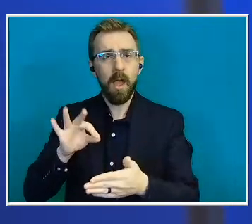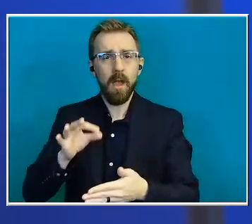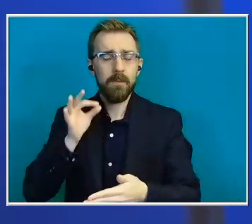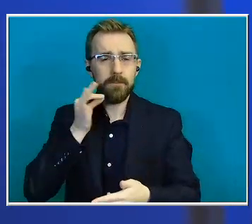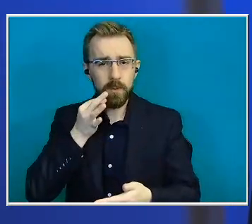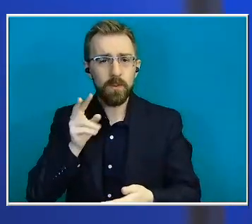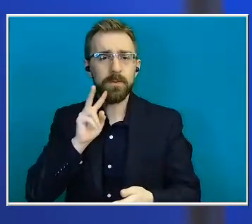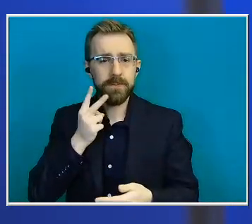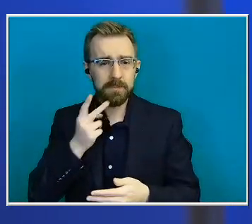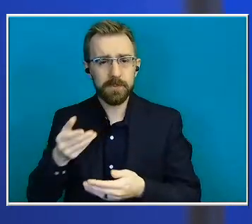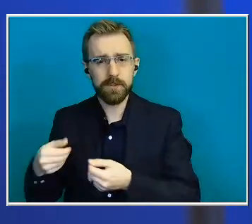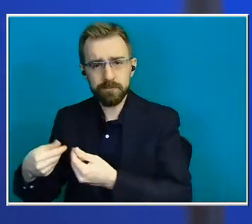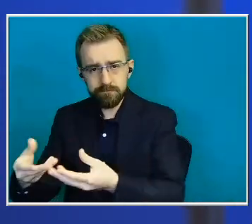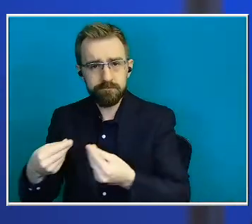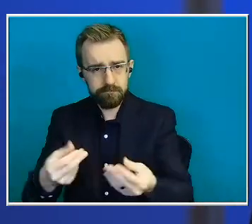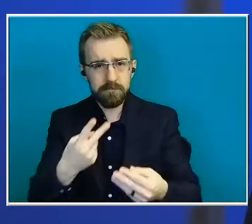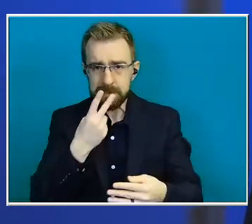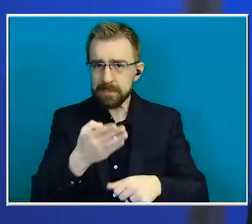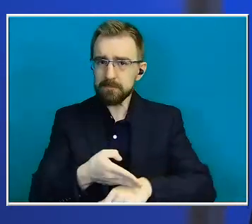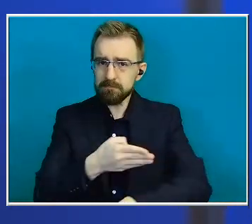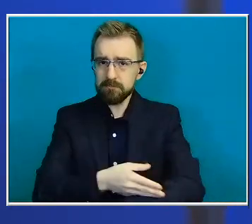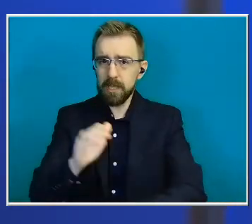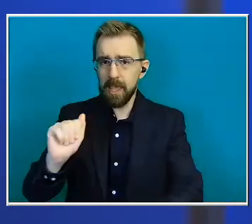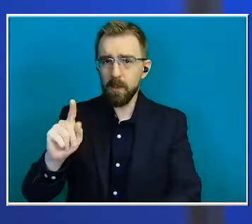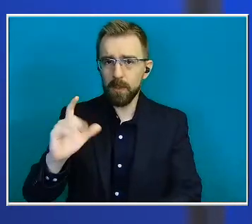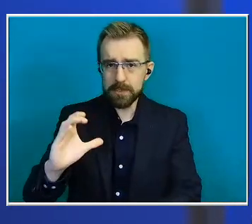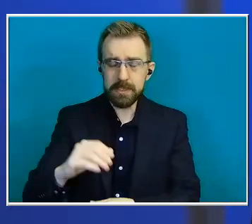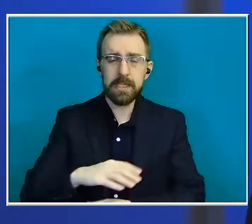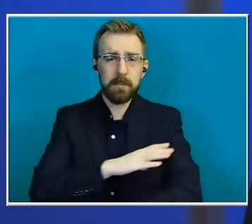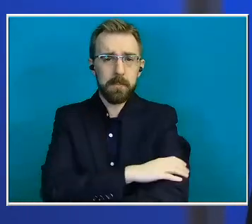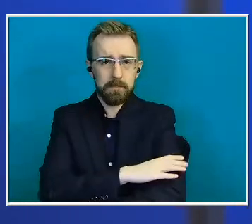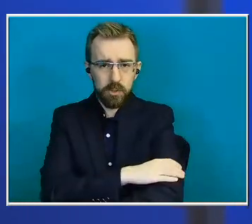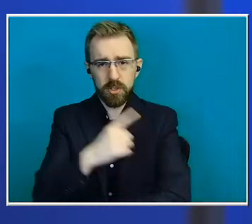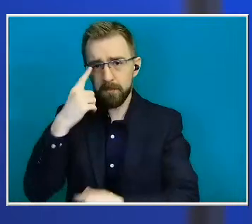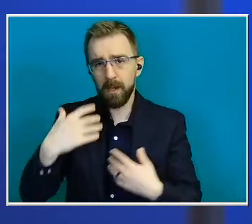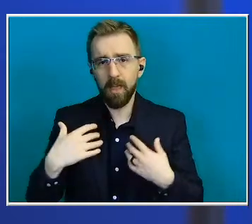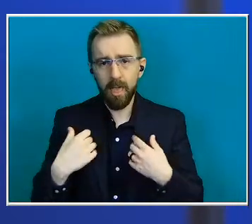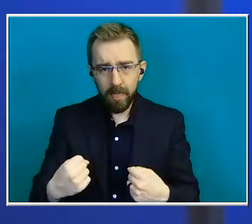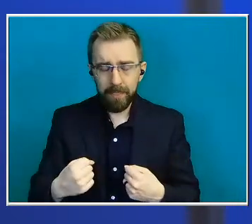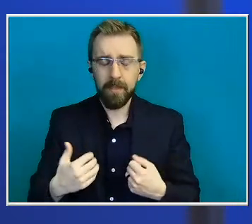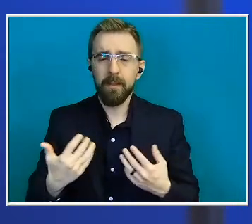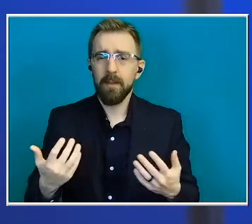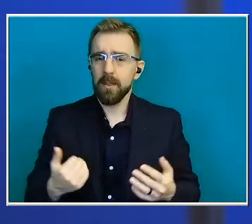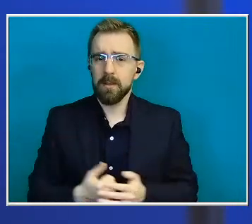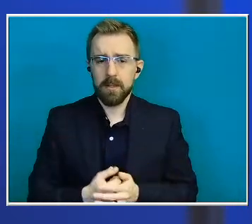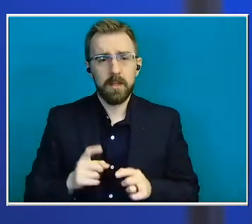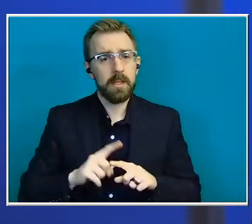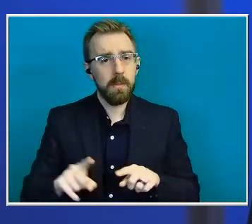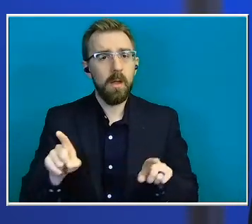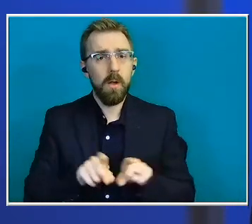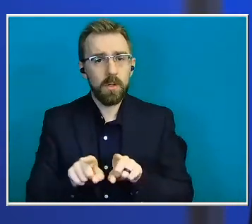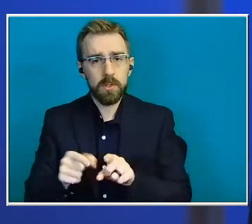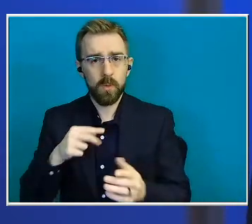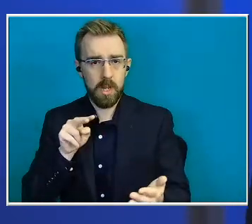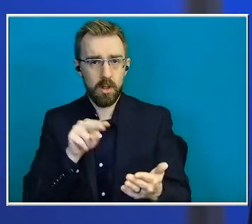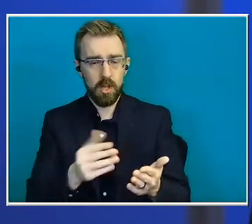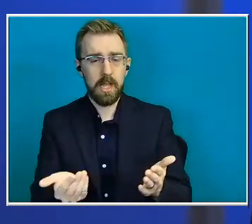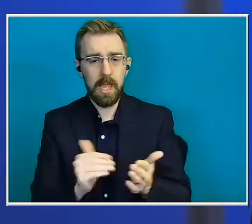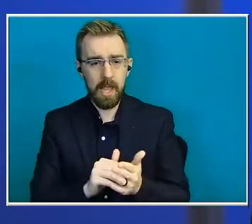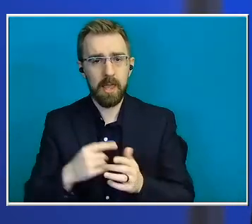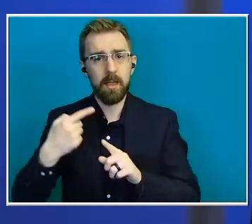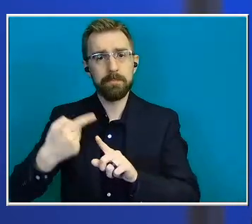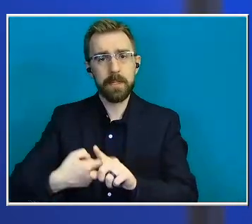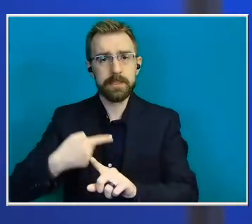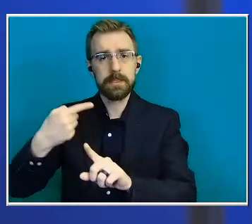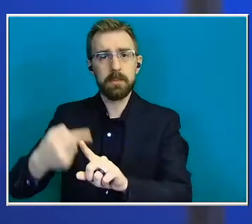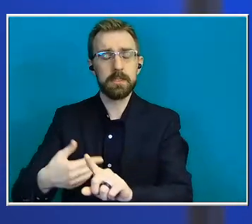improving A1C, blood pressure, mental health. But then we looked again months and months after we'd stopped the study,